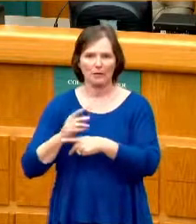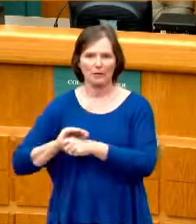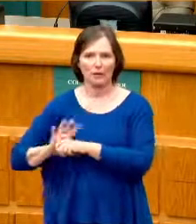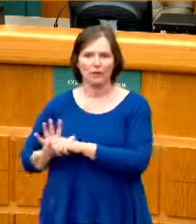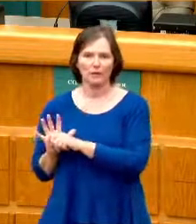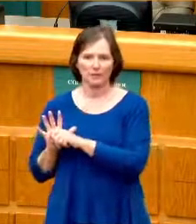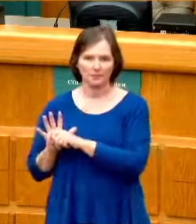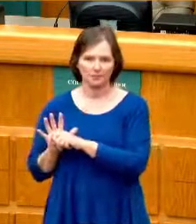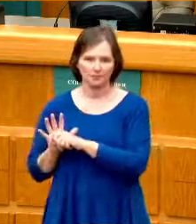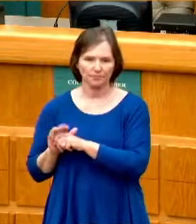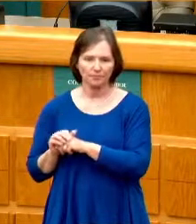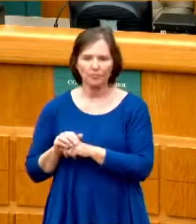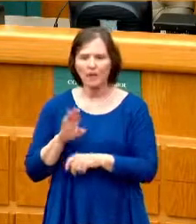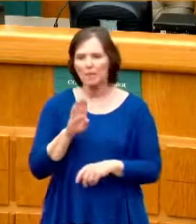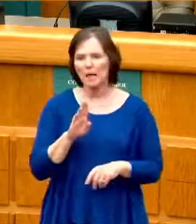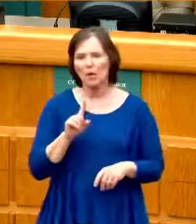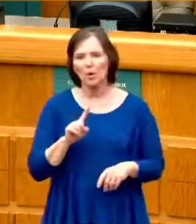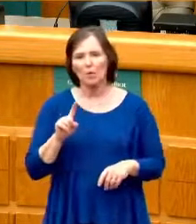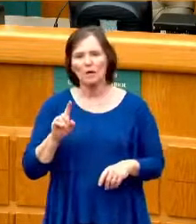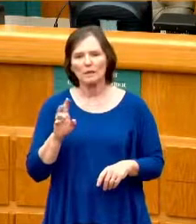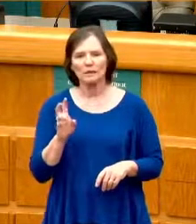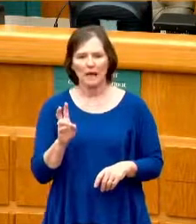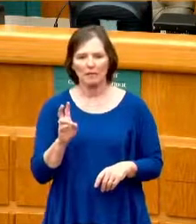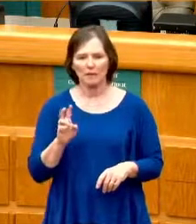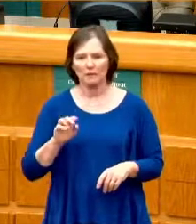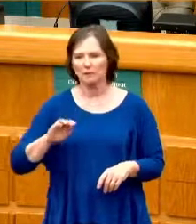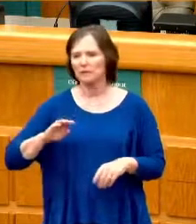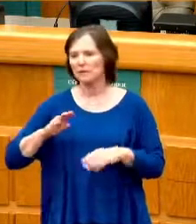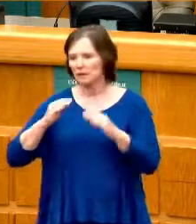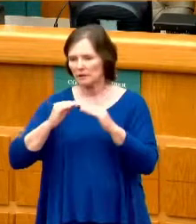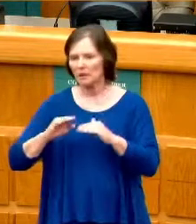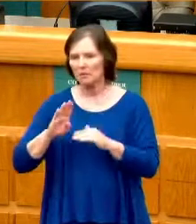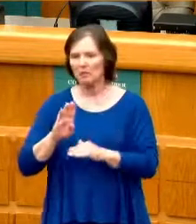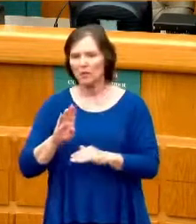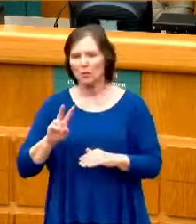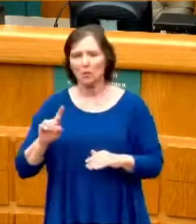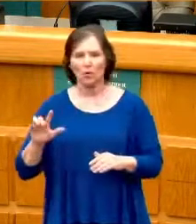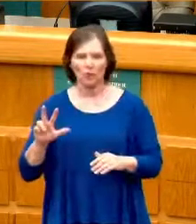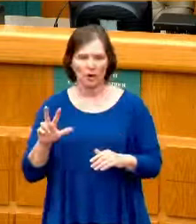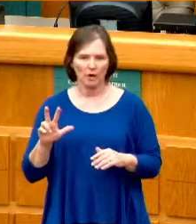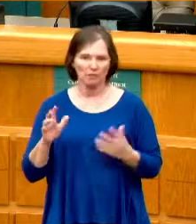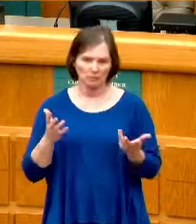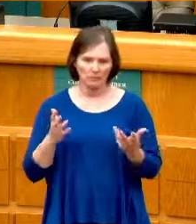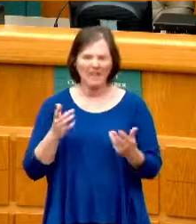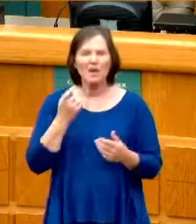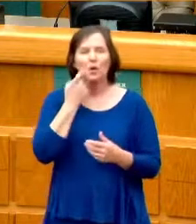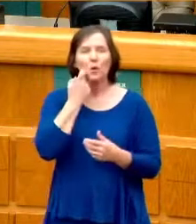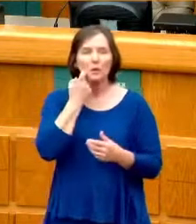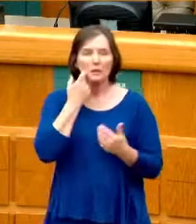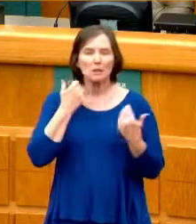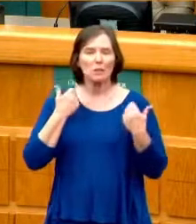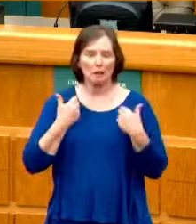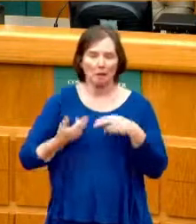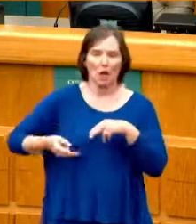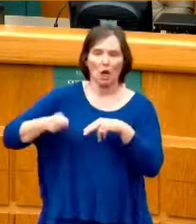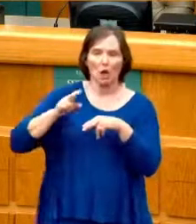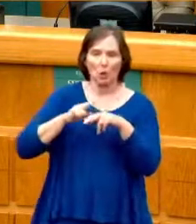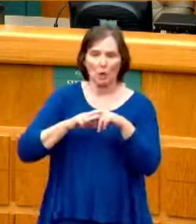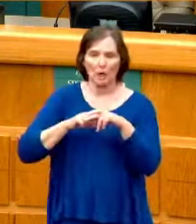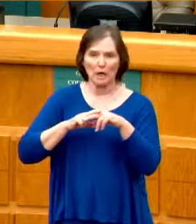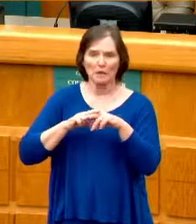B117. We were notified a few days ago that we had 8 additional cases in Nueces County of the